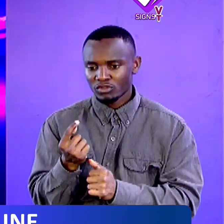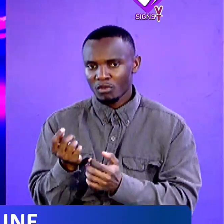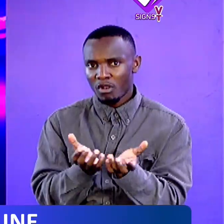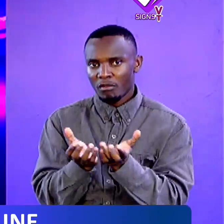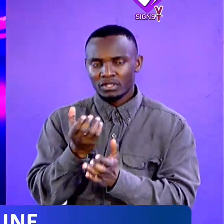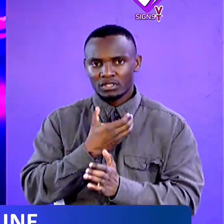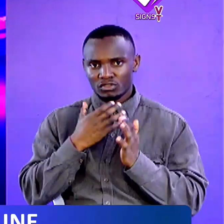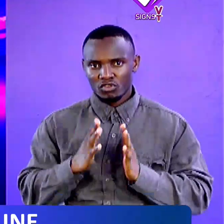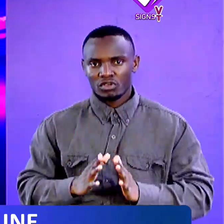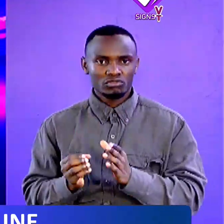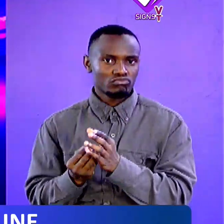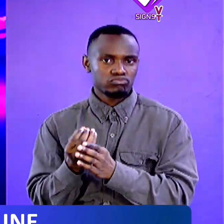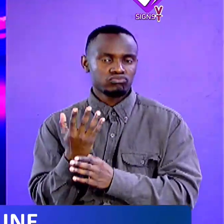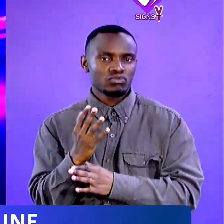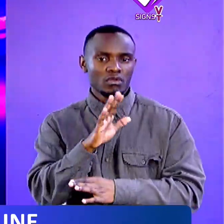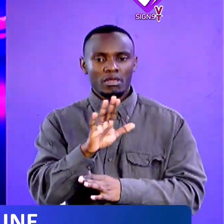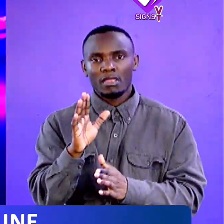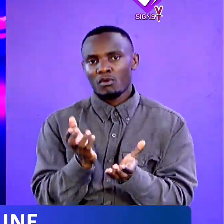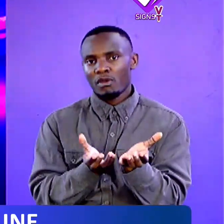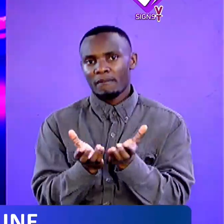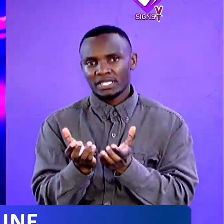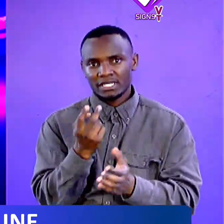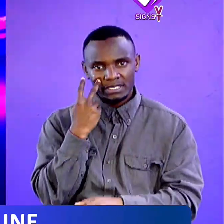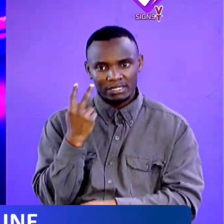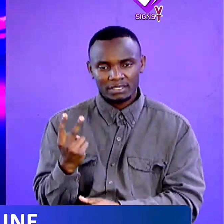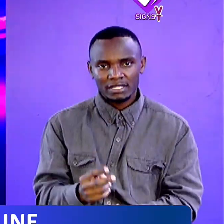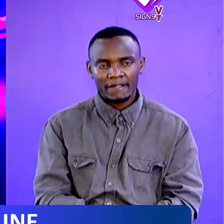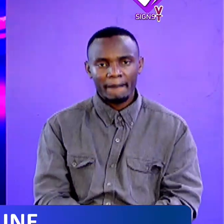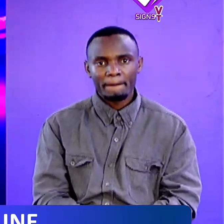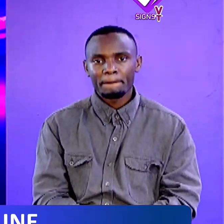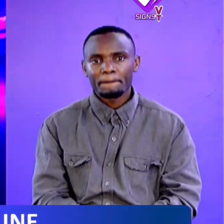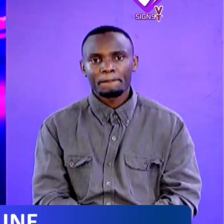their businesses. Here are the full details to the story.